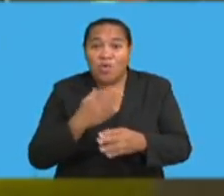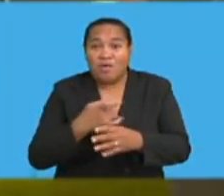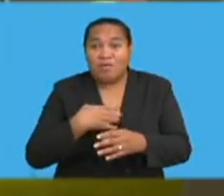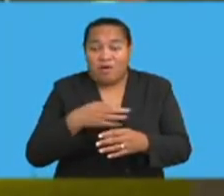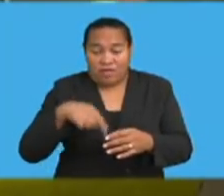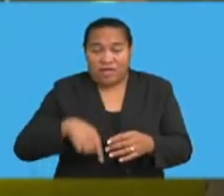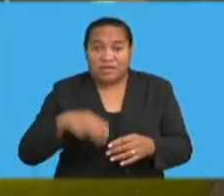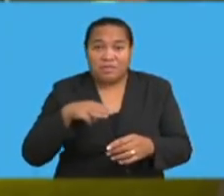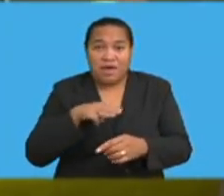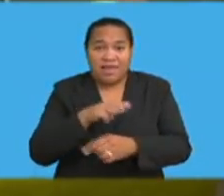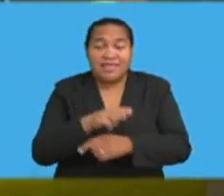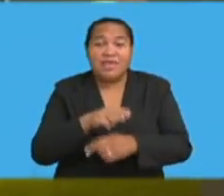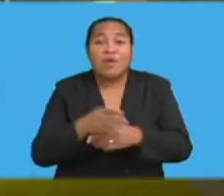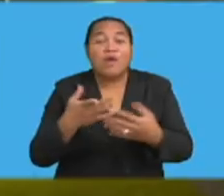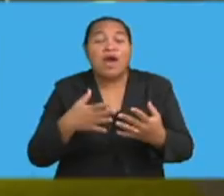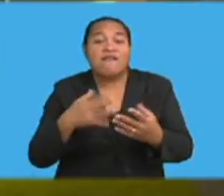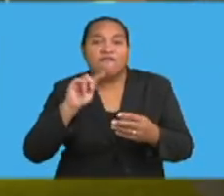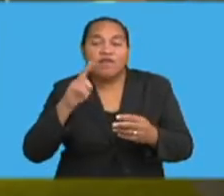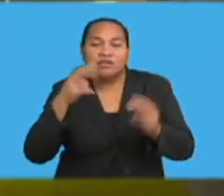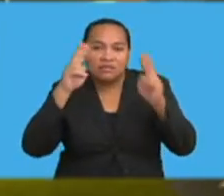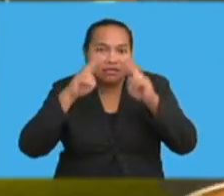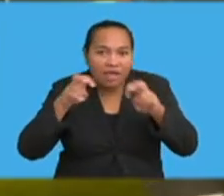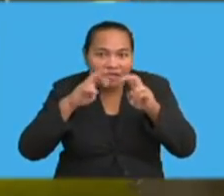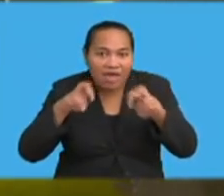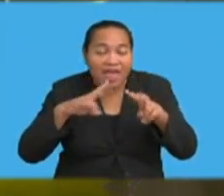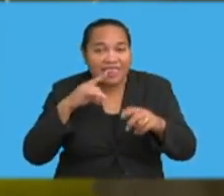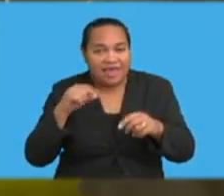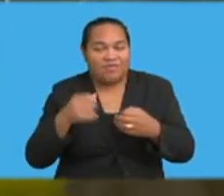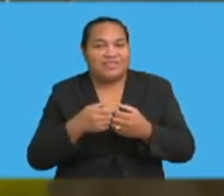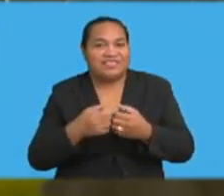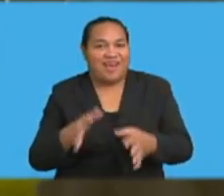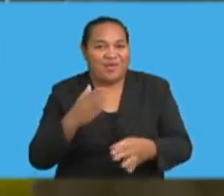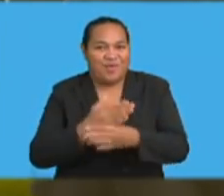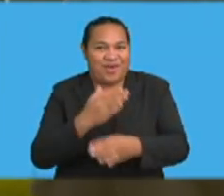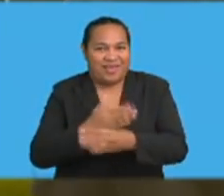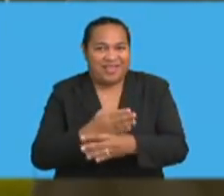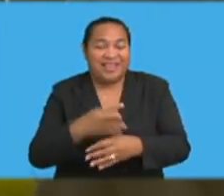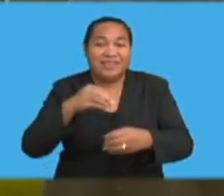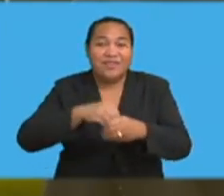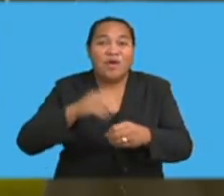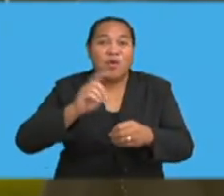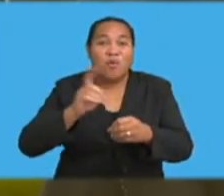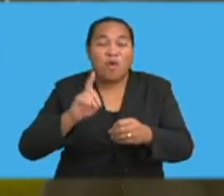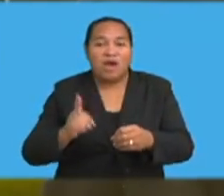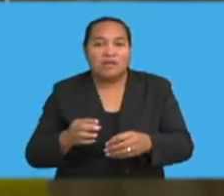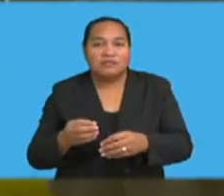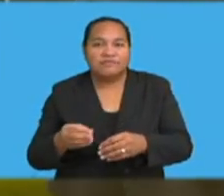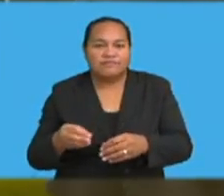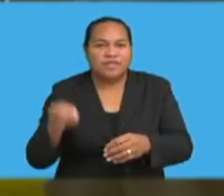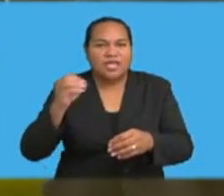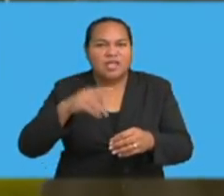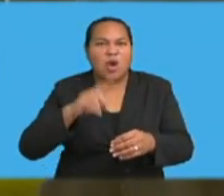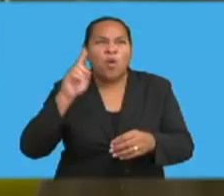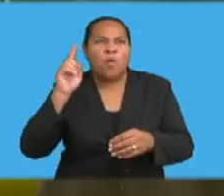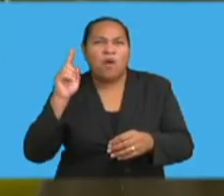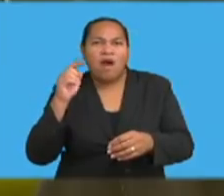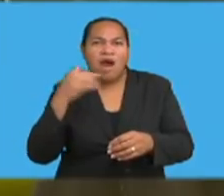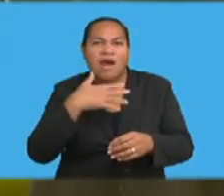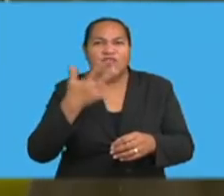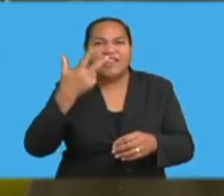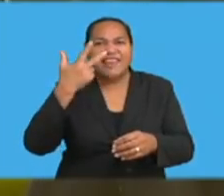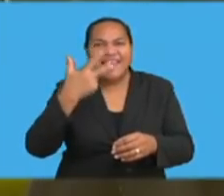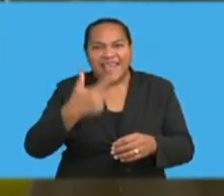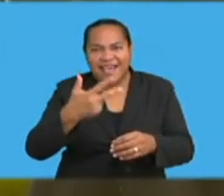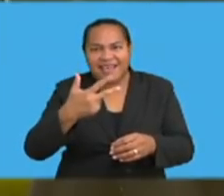month in March after the surveys has been done. The work involved comprises the installation of 108 power poles and stringing